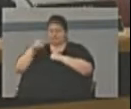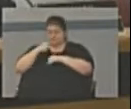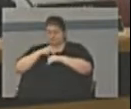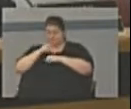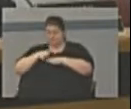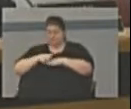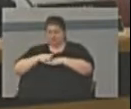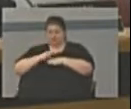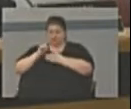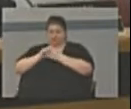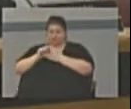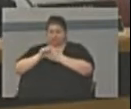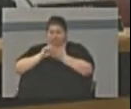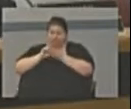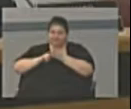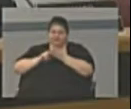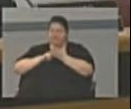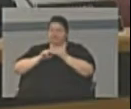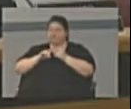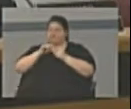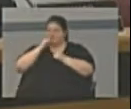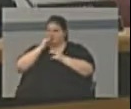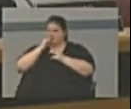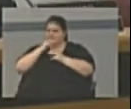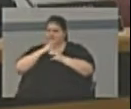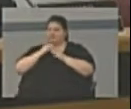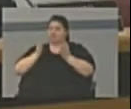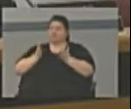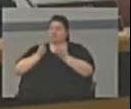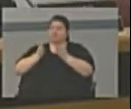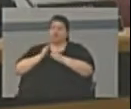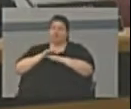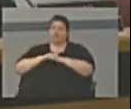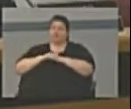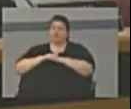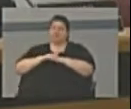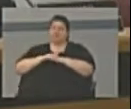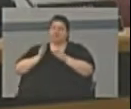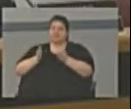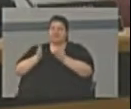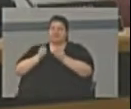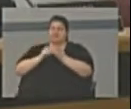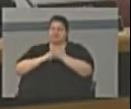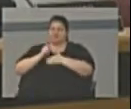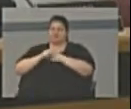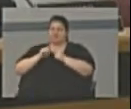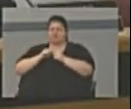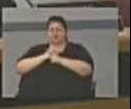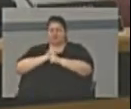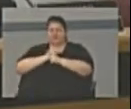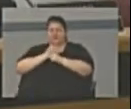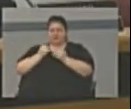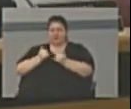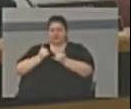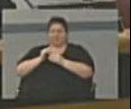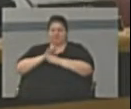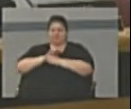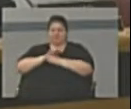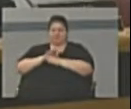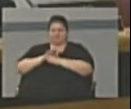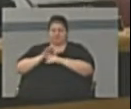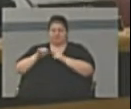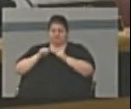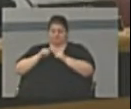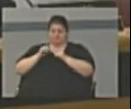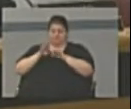to the kids. We'll work on an incentive program to retain our current businesses. It's just important as we bring new business in to make